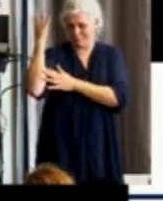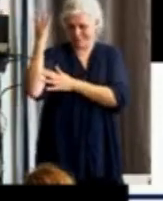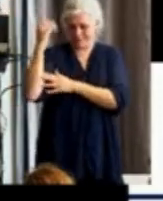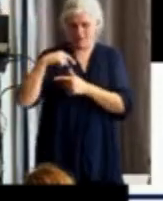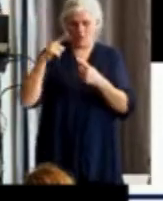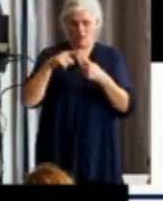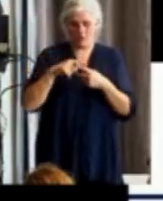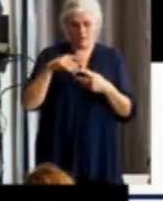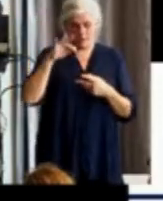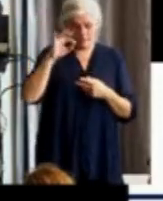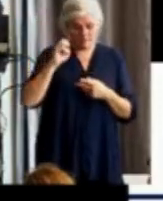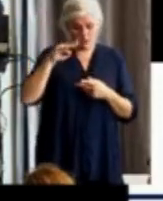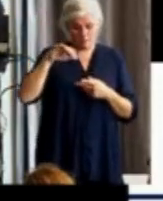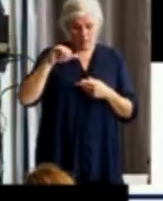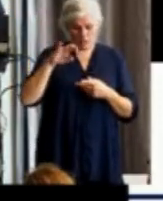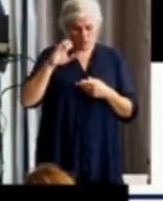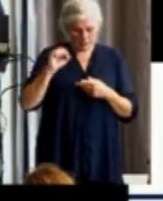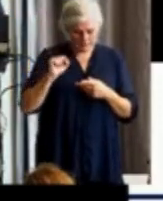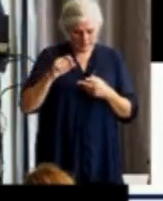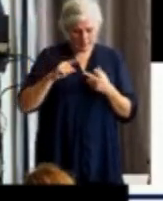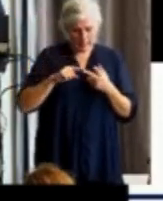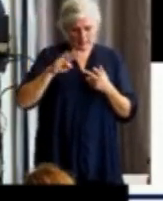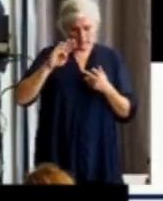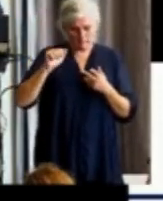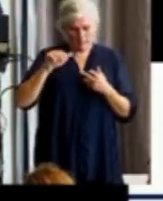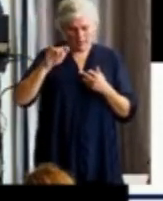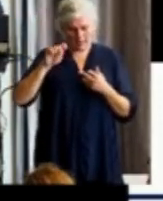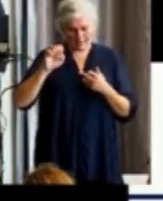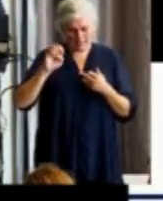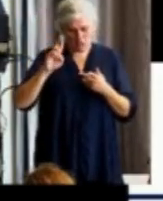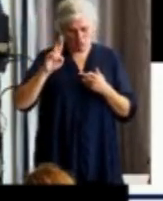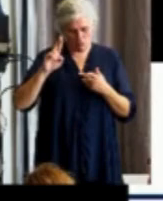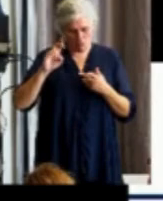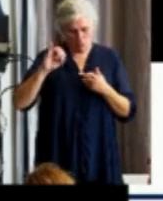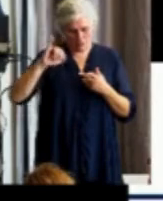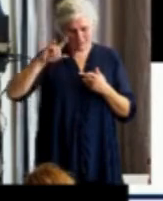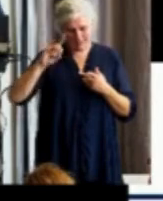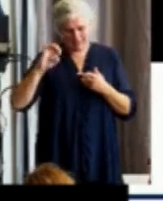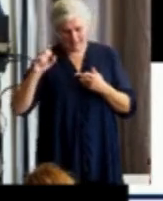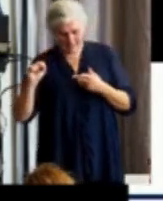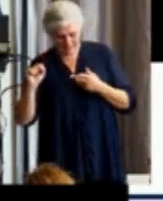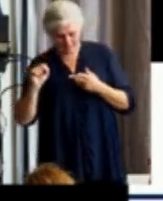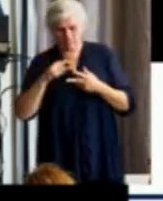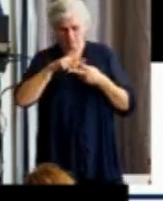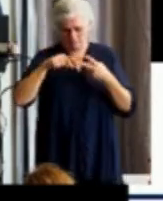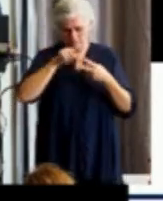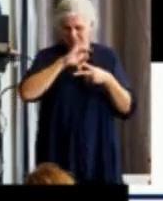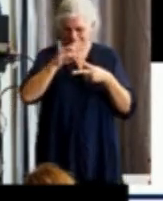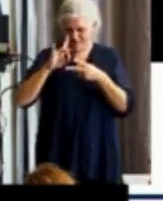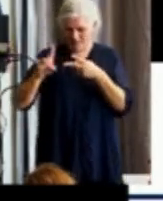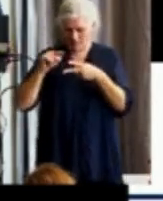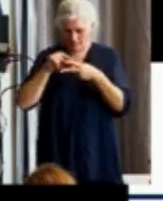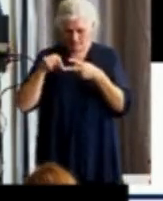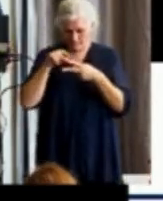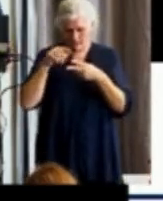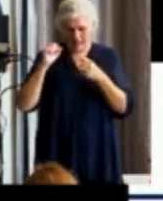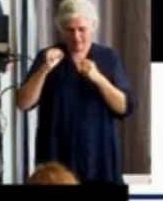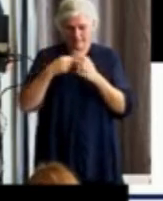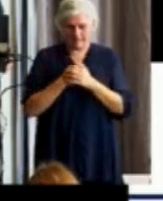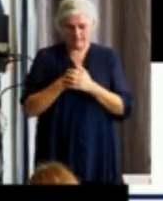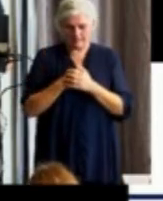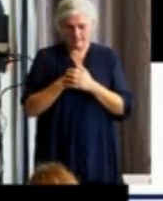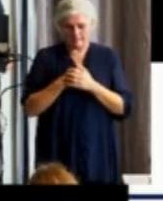is the Firmicutes, and one of them is the Bacteroidetes. I've had a lot of practice saying these species, or these taxa